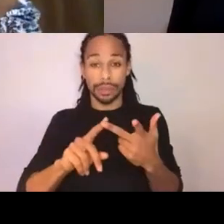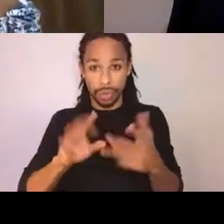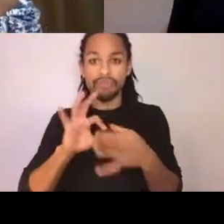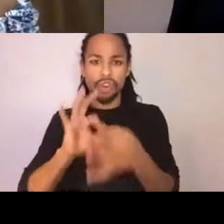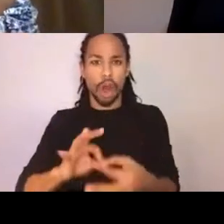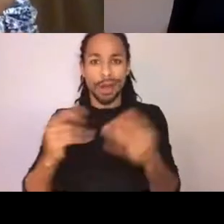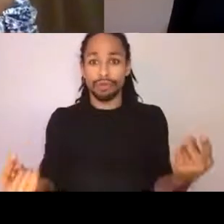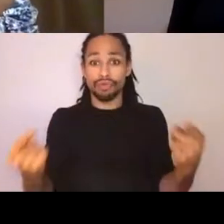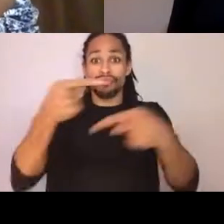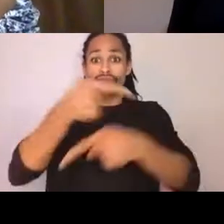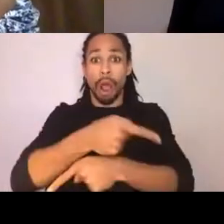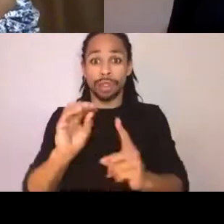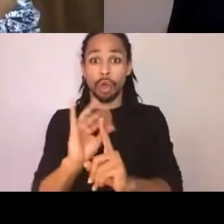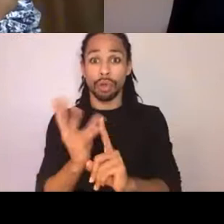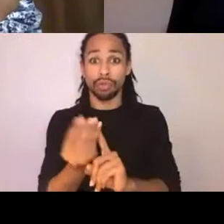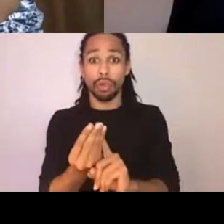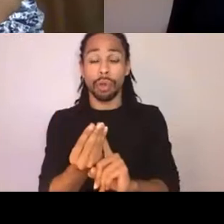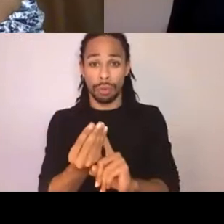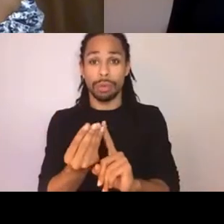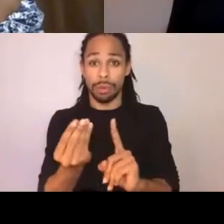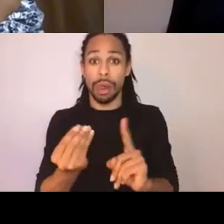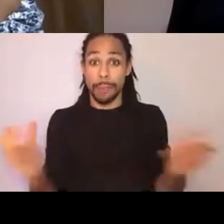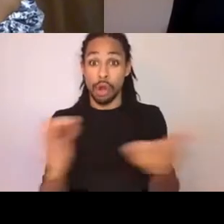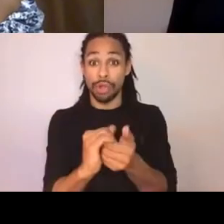cross-cultural partnership,